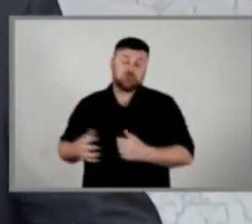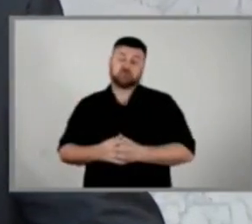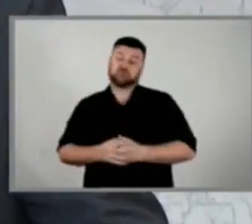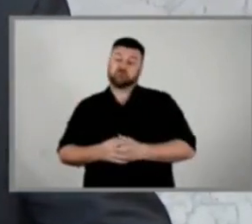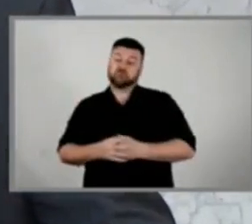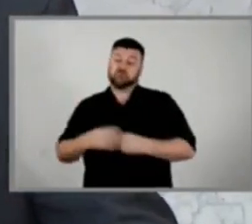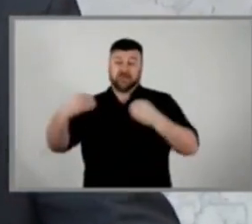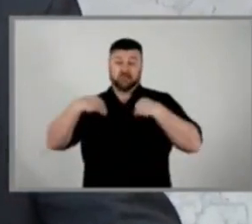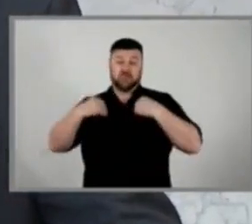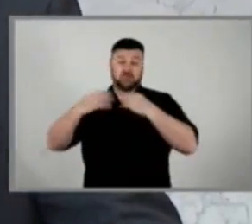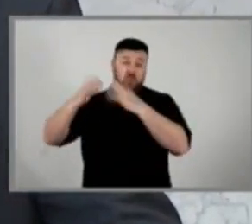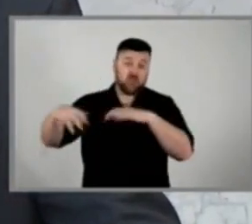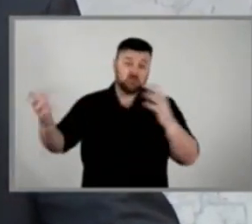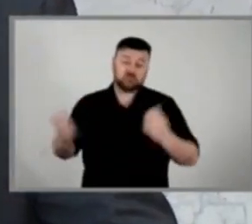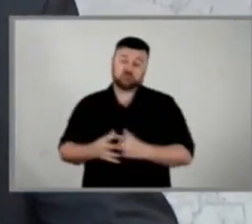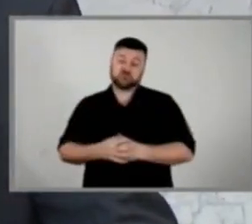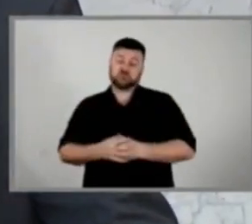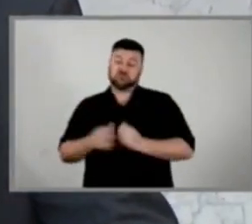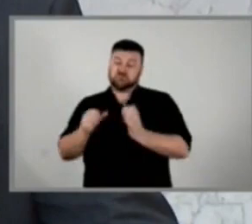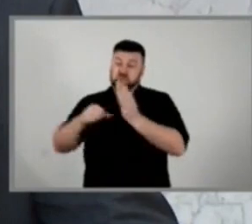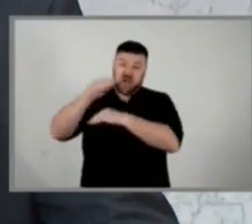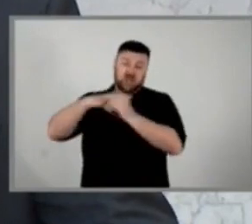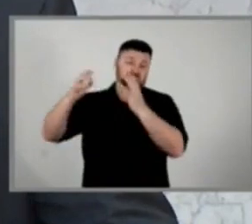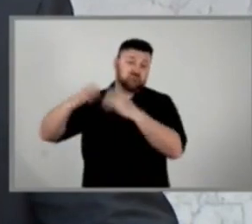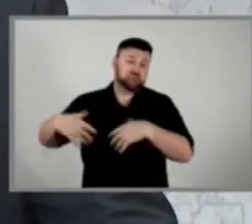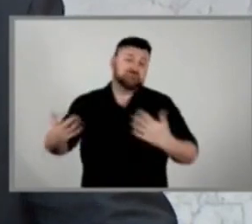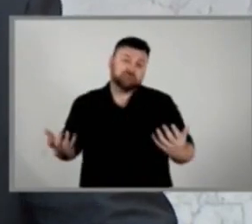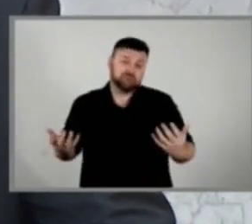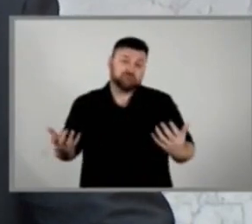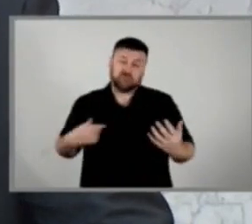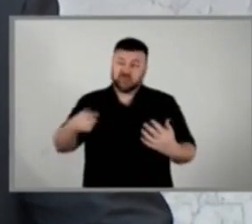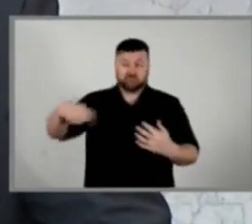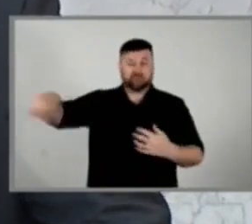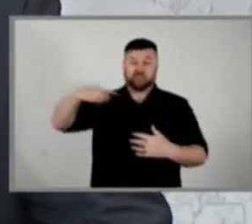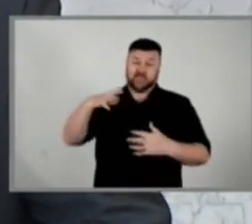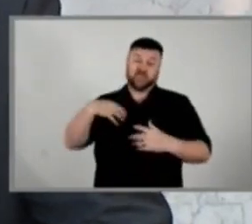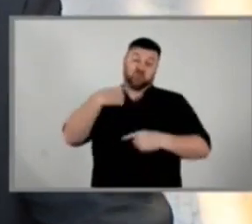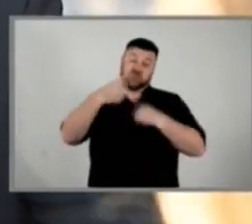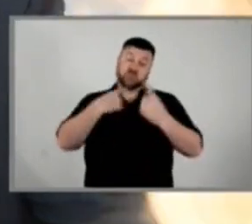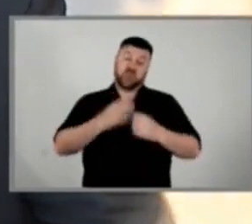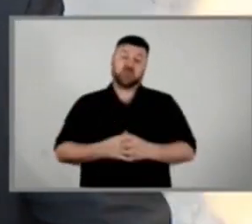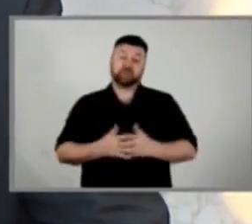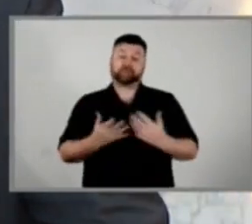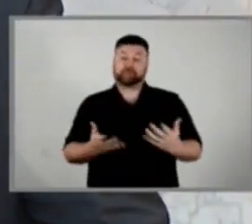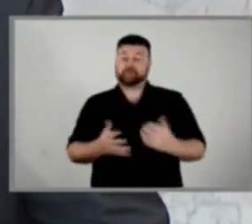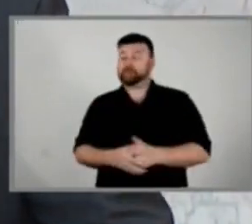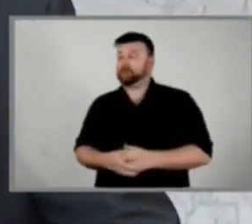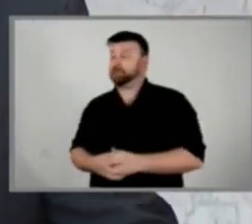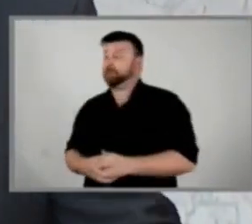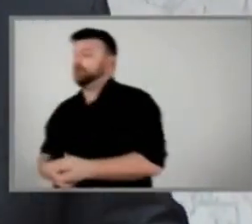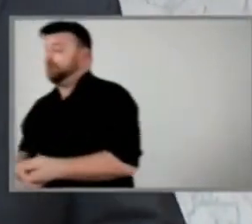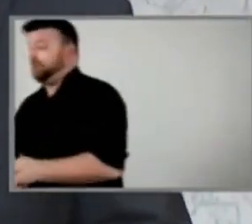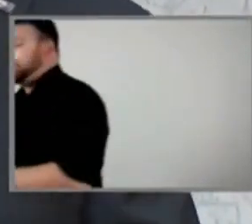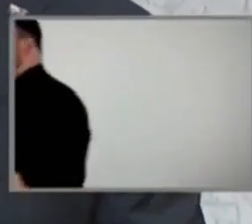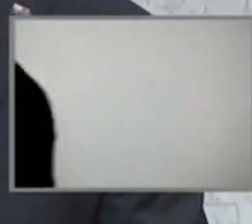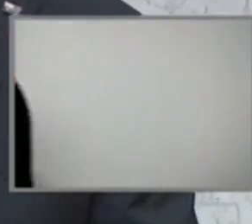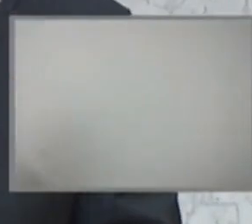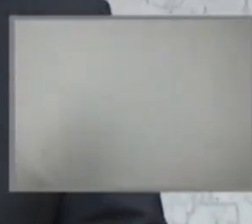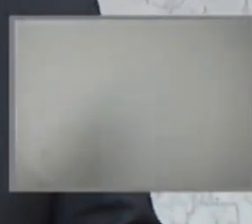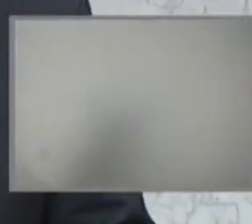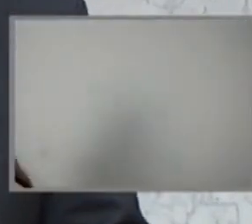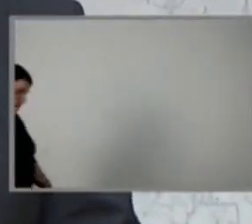that cost has to be weighed up with the benefits, and premiers have to explain that trade-off. The Productivity Commission review into mental health has not yet